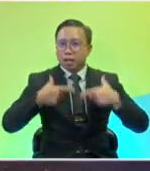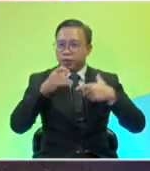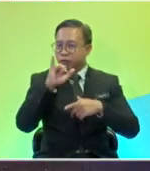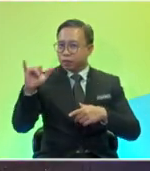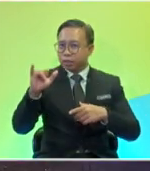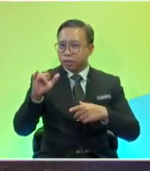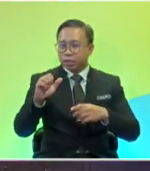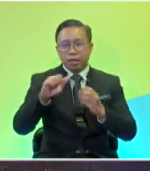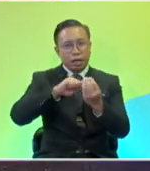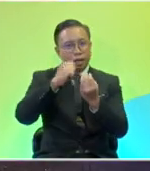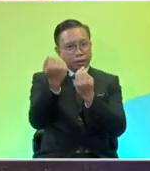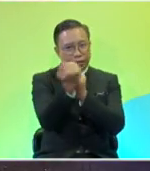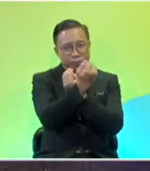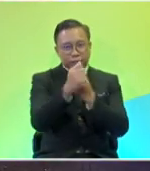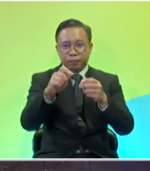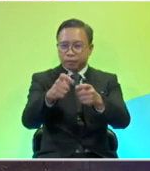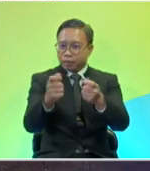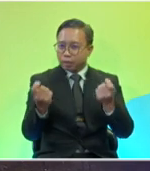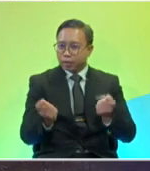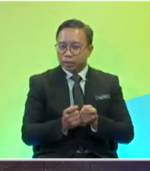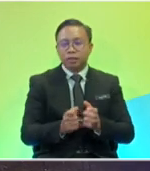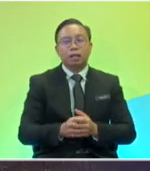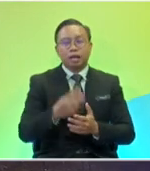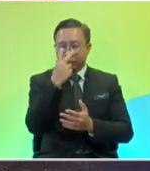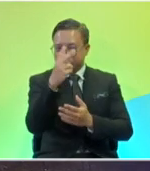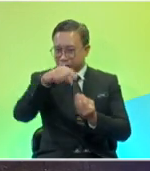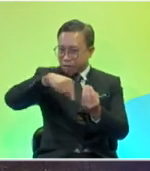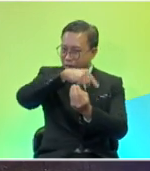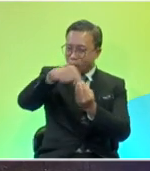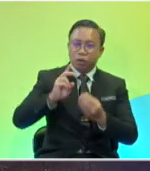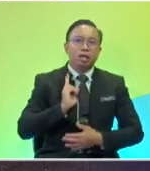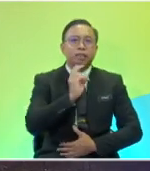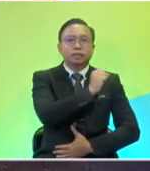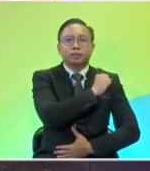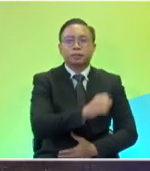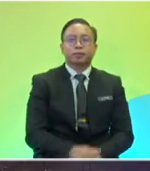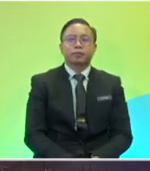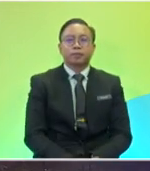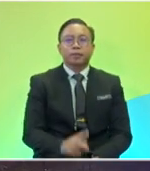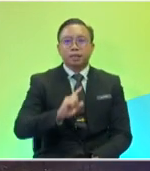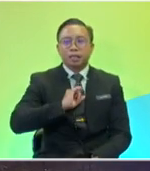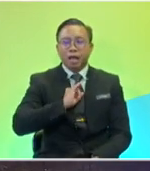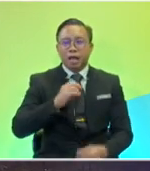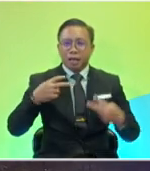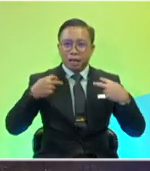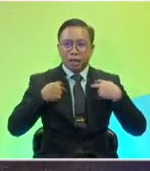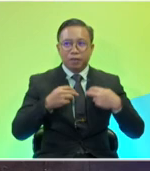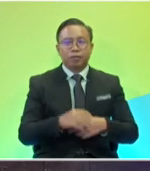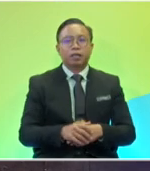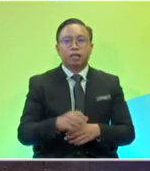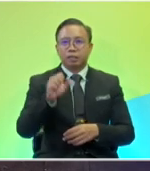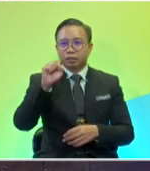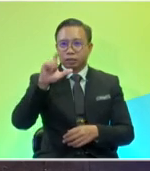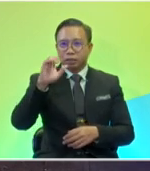our daily basis, yes, the places yes. that we see around yes. us. Okay. Okay. Okay, I have with me a few slides